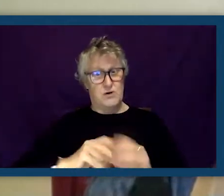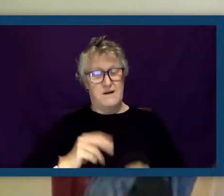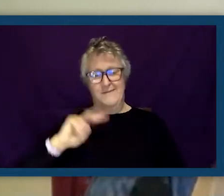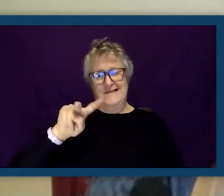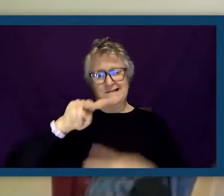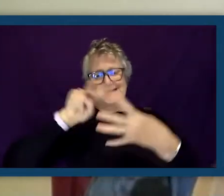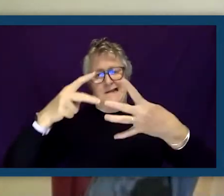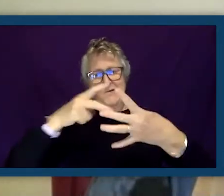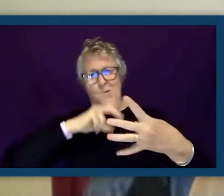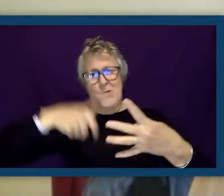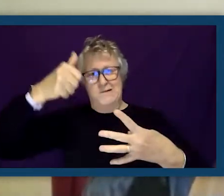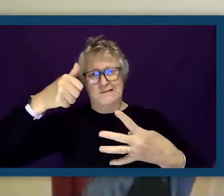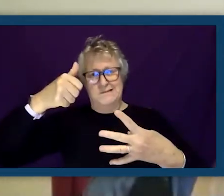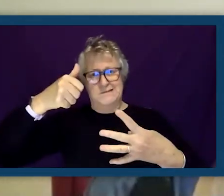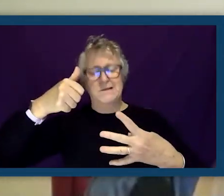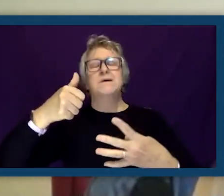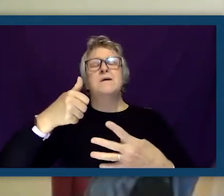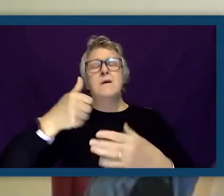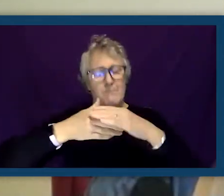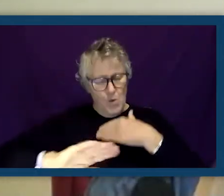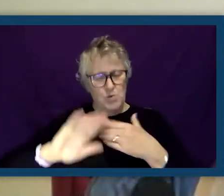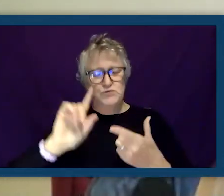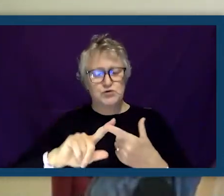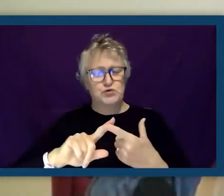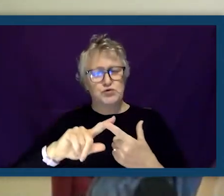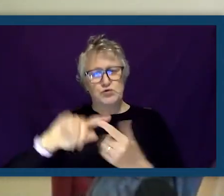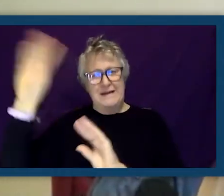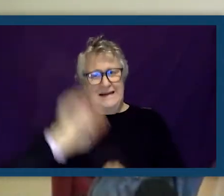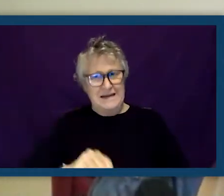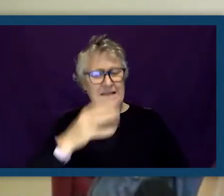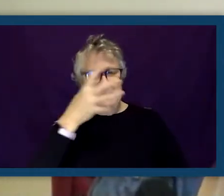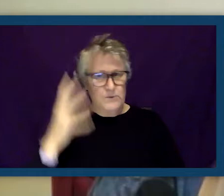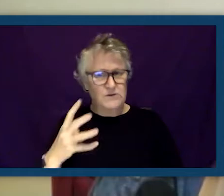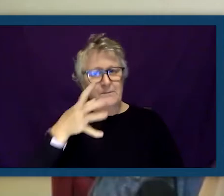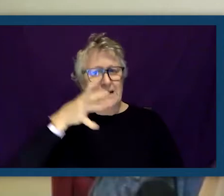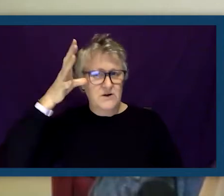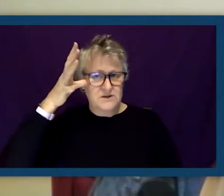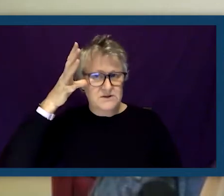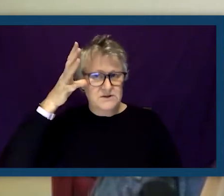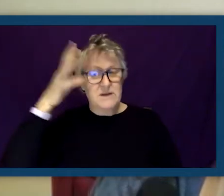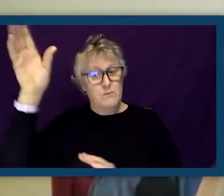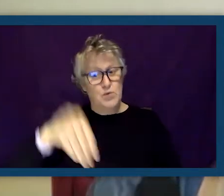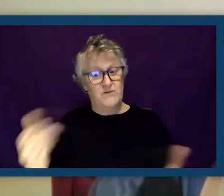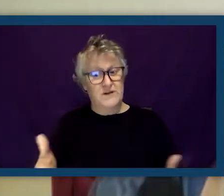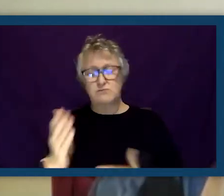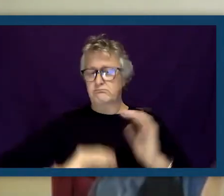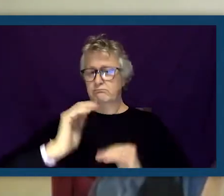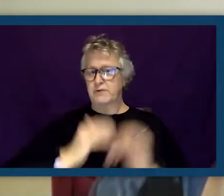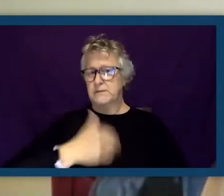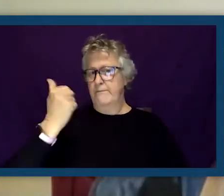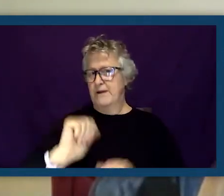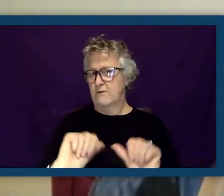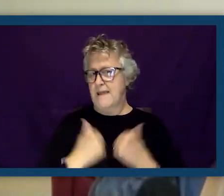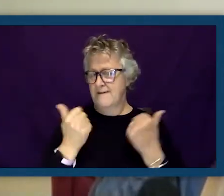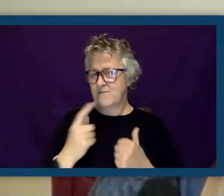immigrant parents from China, who established a laundry and dry cleaning business in order to build a better life for their family. Growing up, I helped